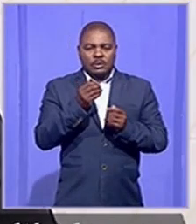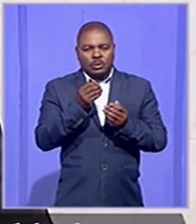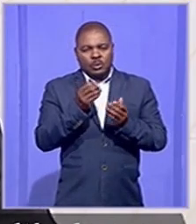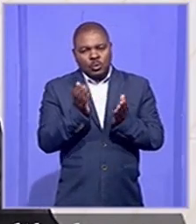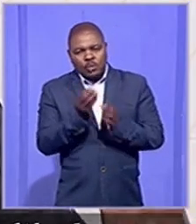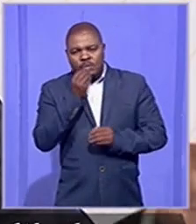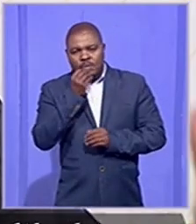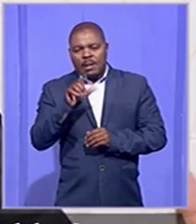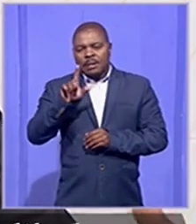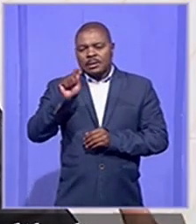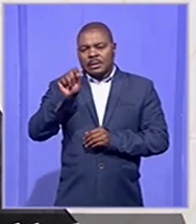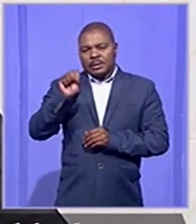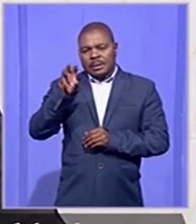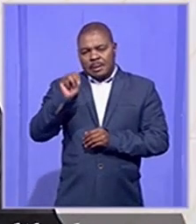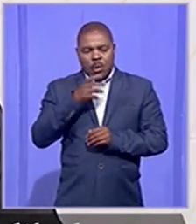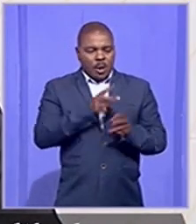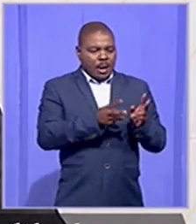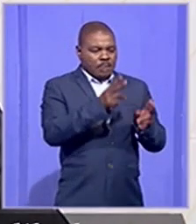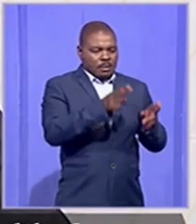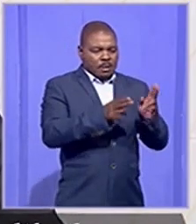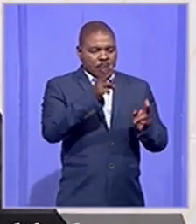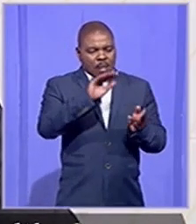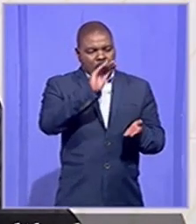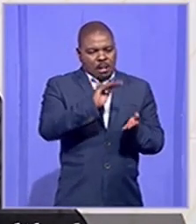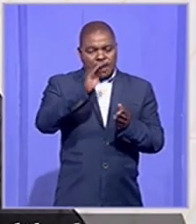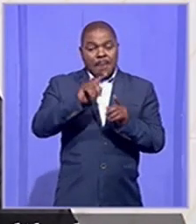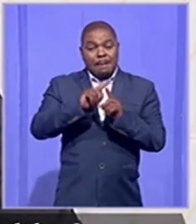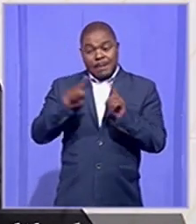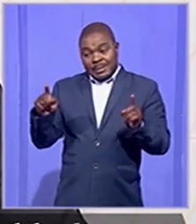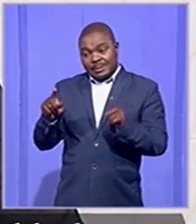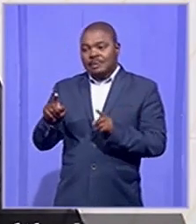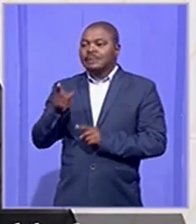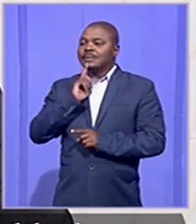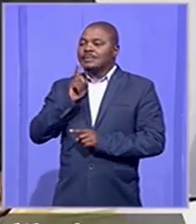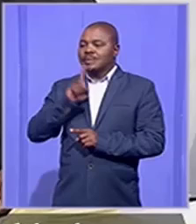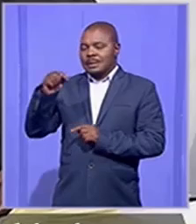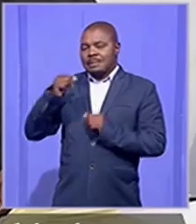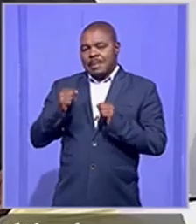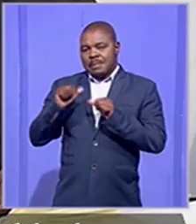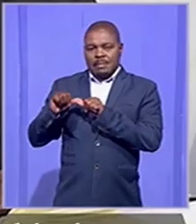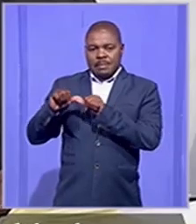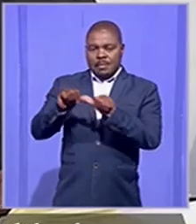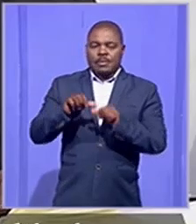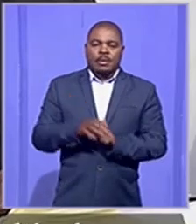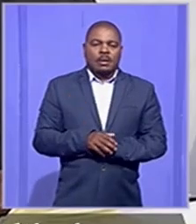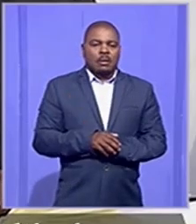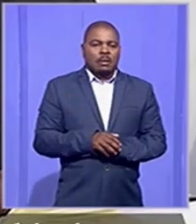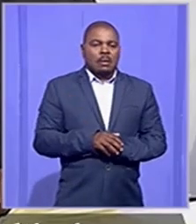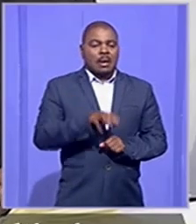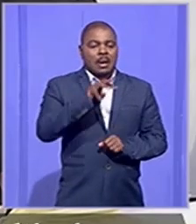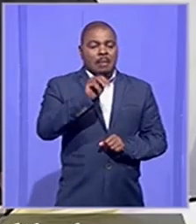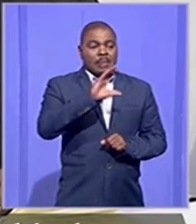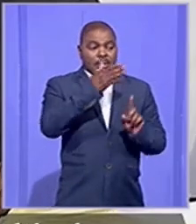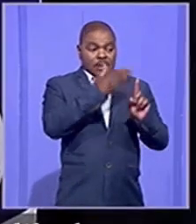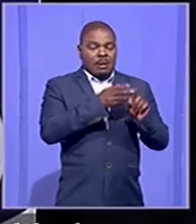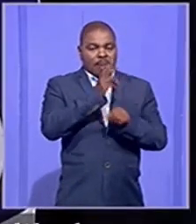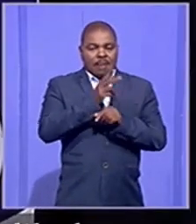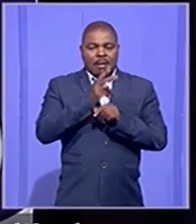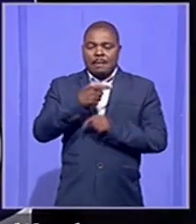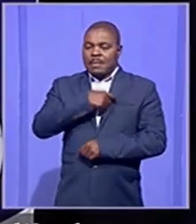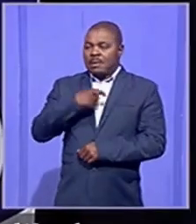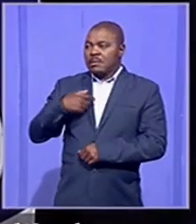LTSM. We're cutting everywhere to make sure that we try to keep our educators. gape Tshilwane wa kgotse moporesidente Cyril